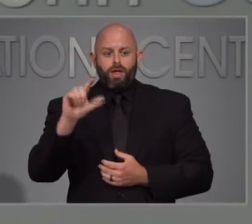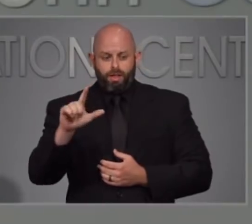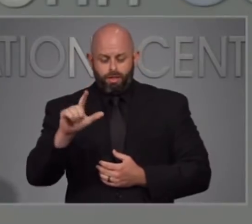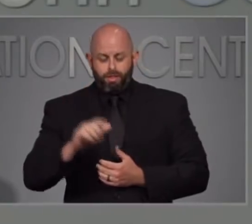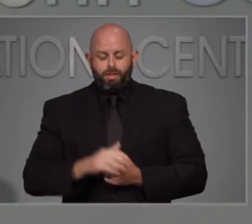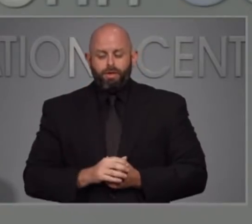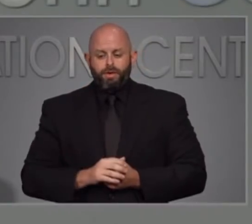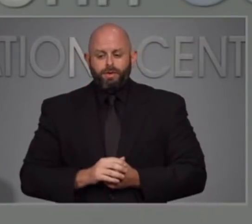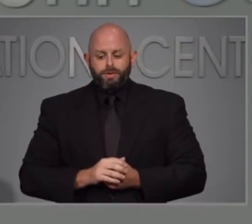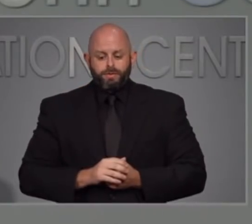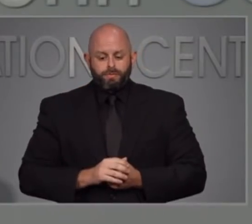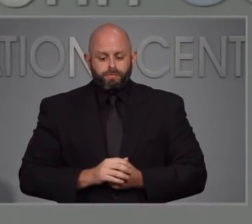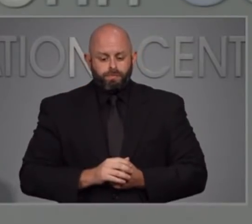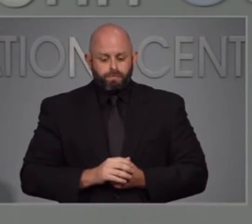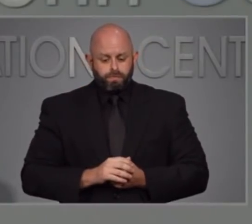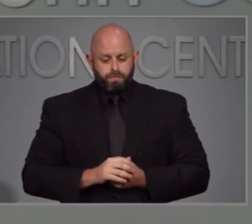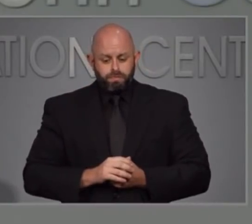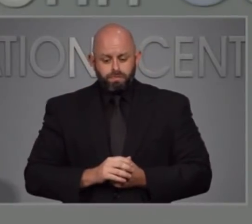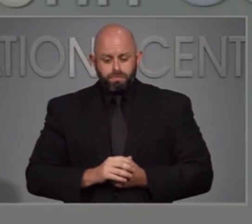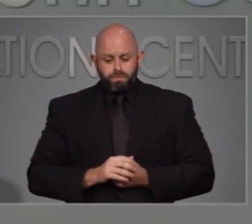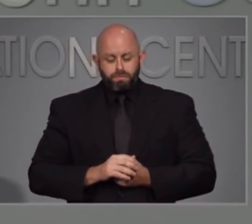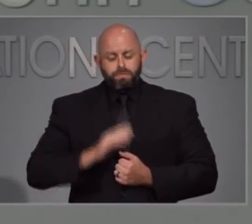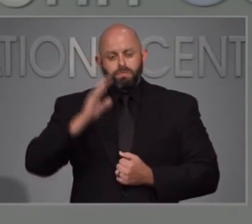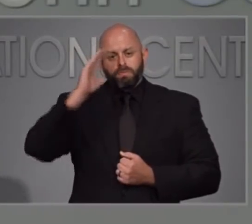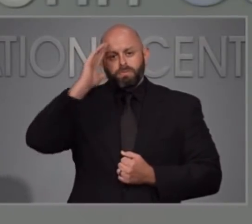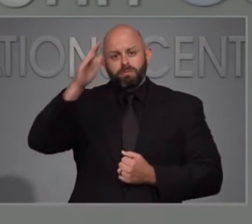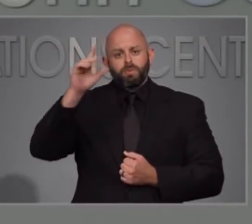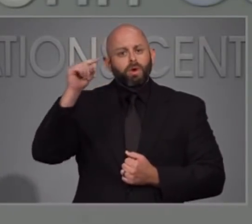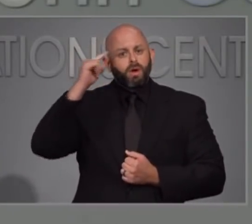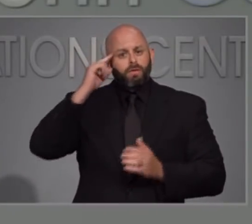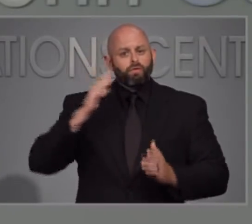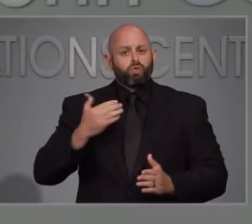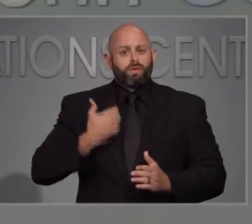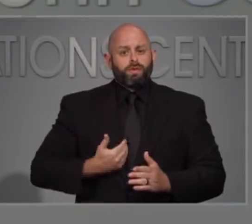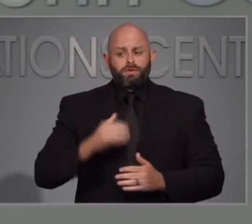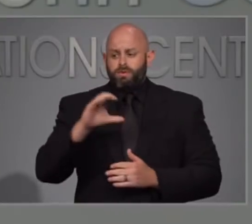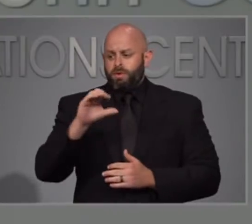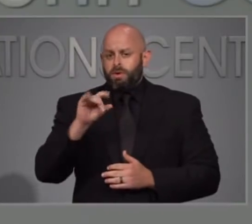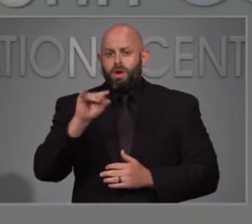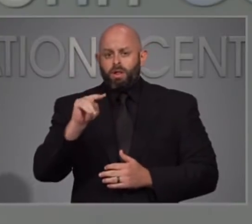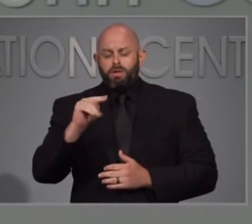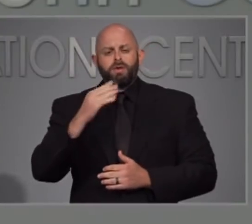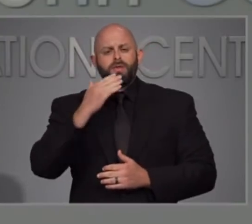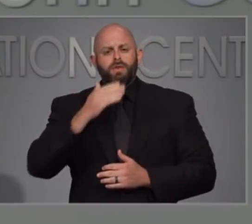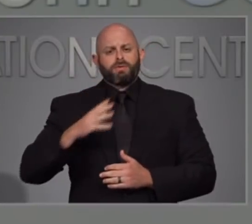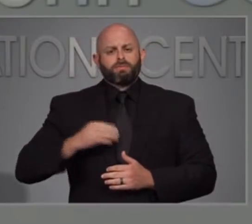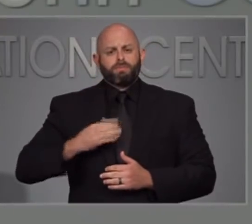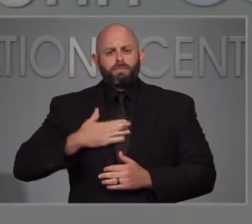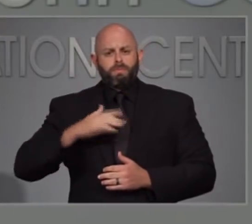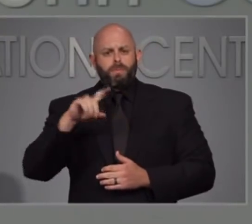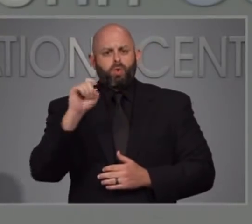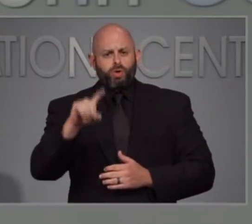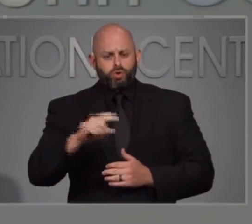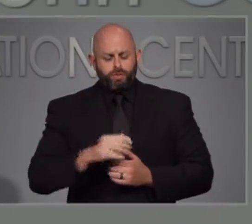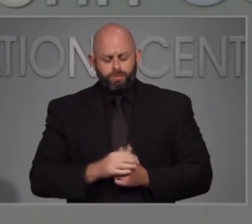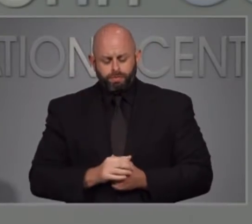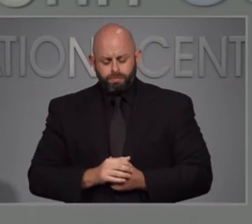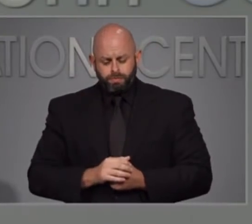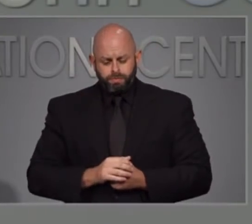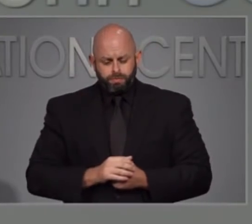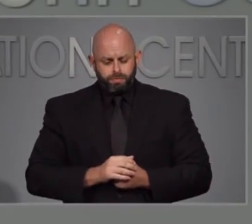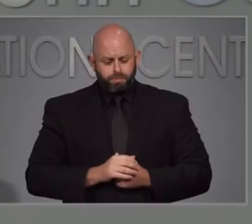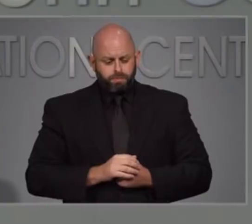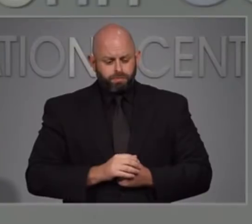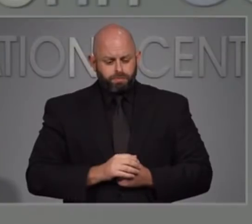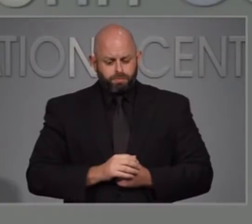Hi, Governor. Cullen Browder with WRAL. Thanks for taking my question. Considering the metrics are not